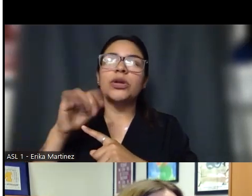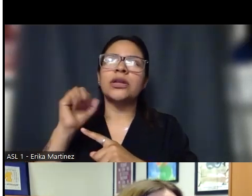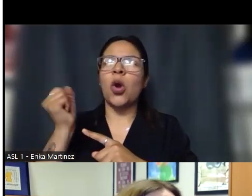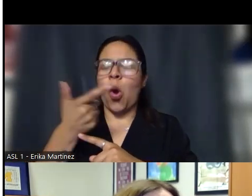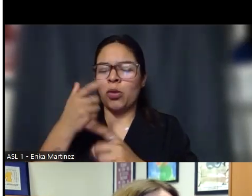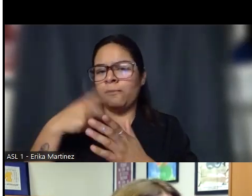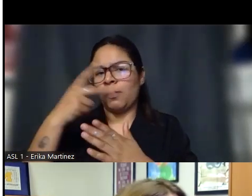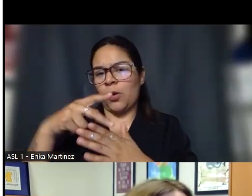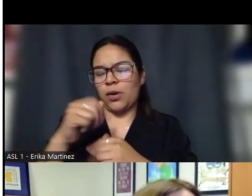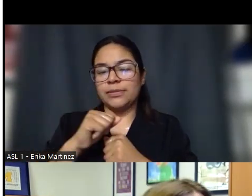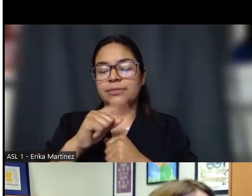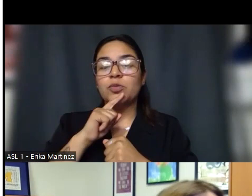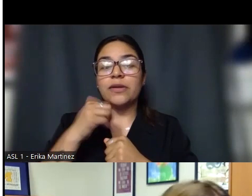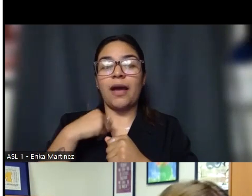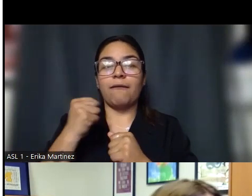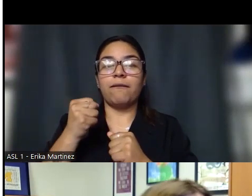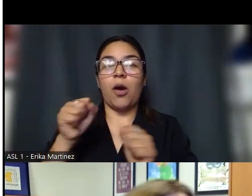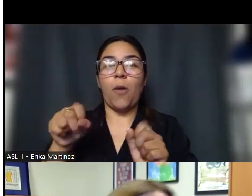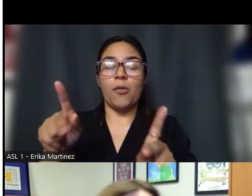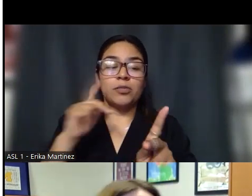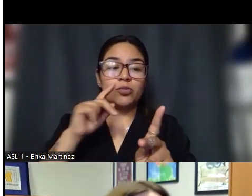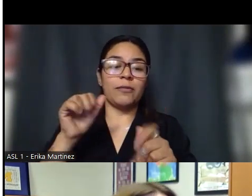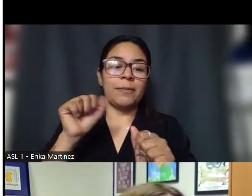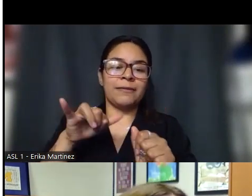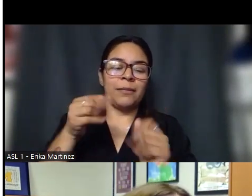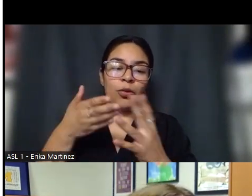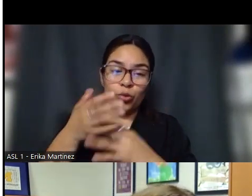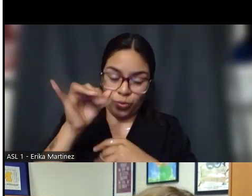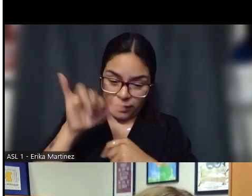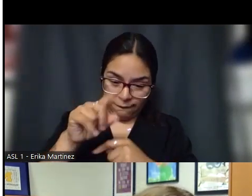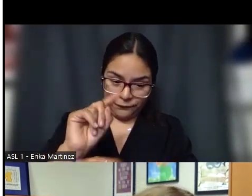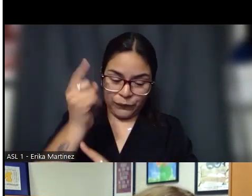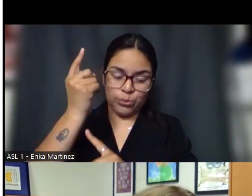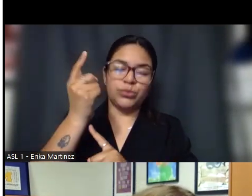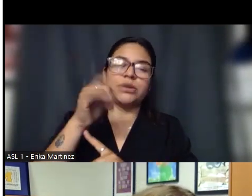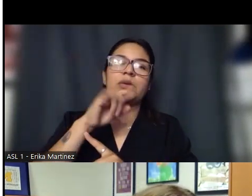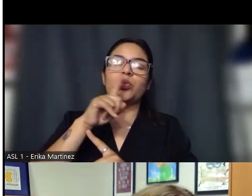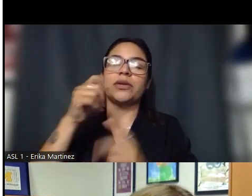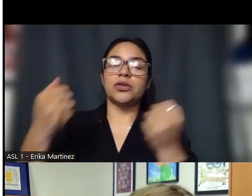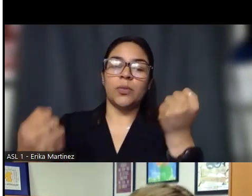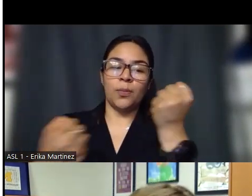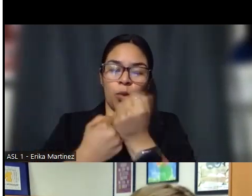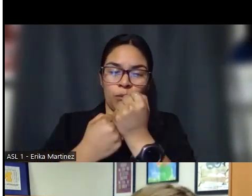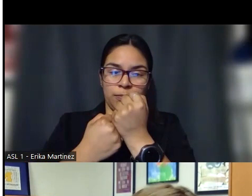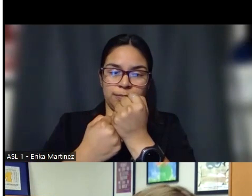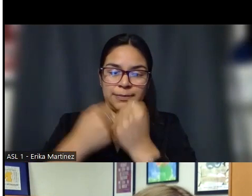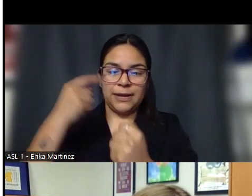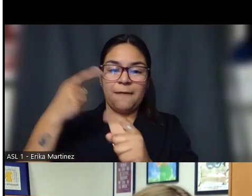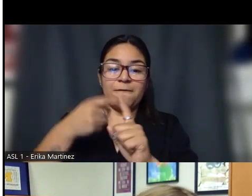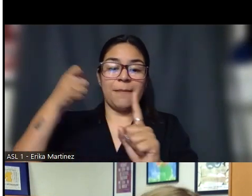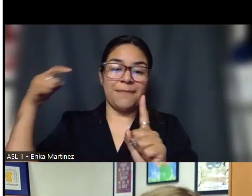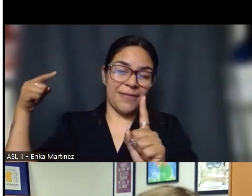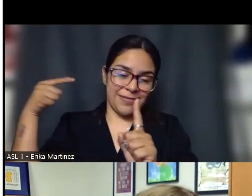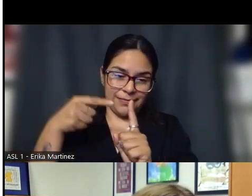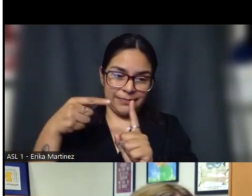programs authorized through the VOCA, the Victims of Crime Act, are supported through the Crime Victim Fund. And